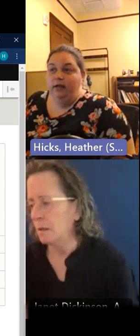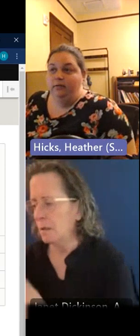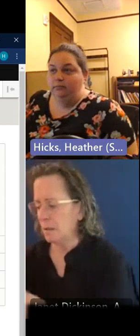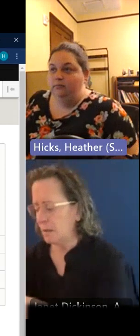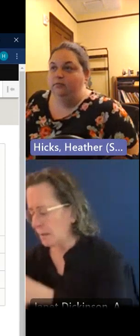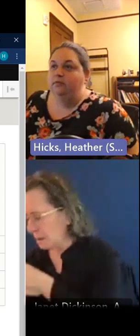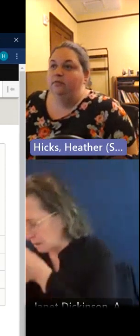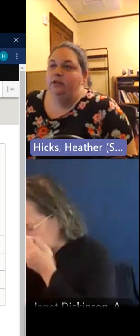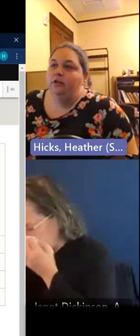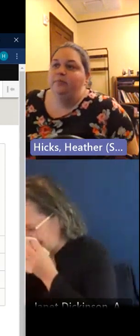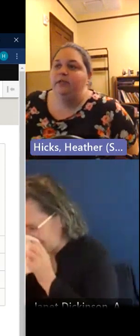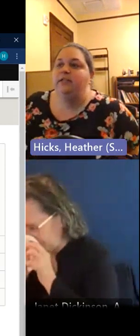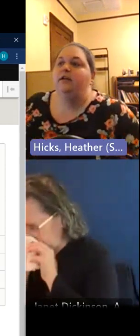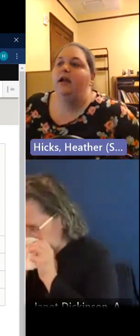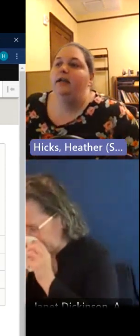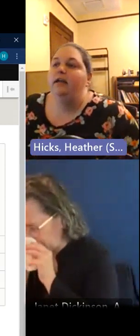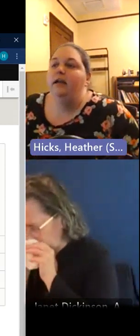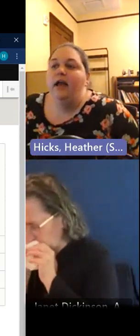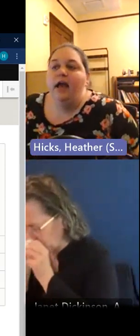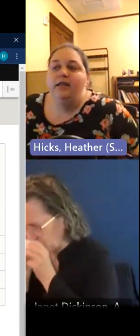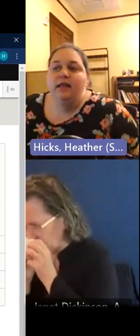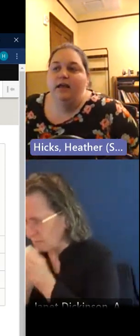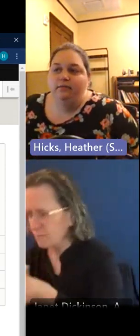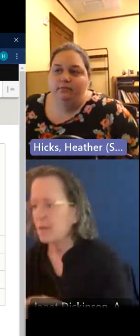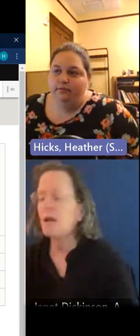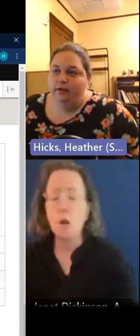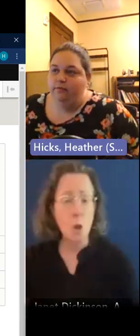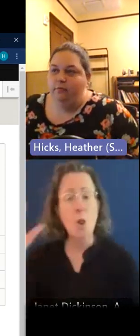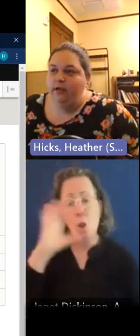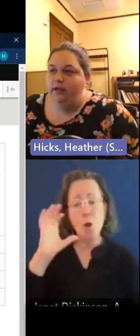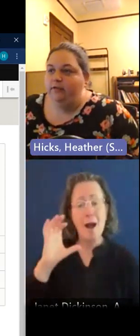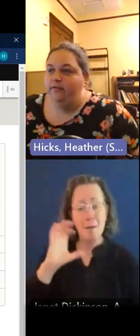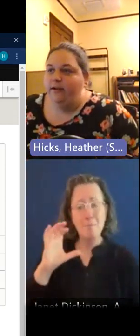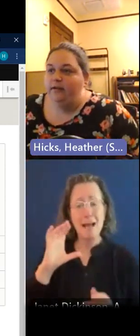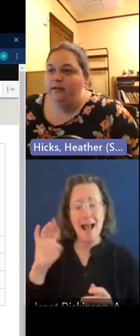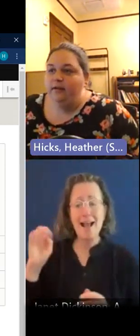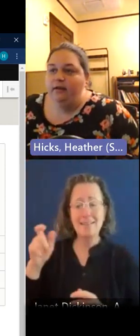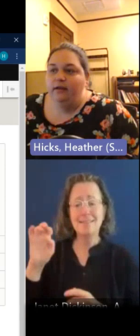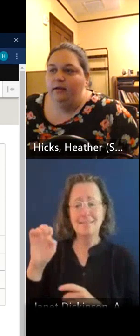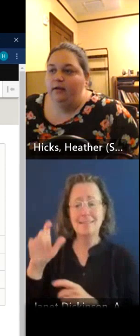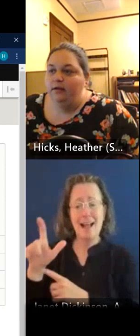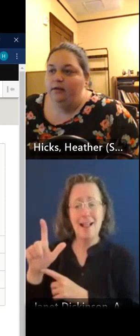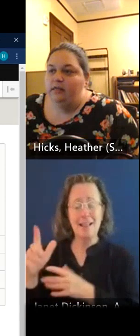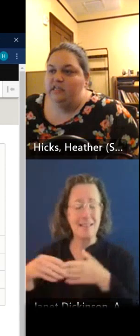Excel guide. Oh, you look up Excel guide. And then file format, yeah, that's fine.